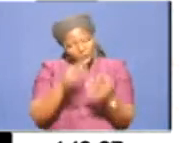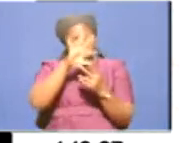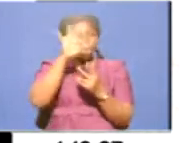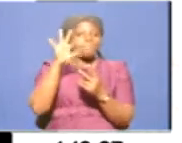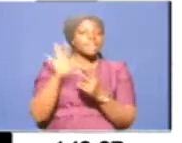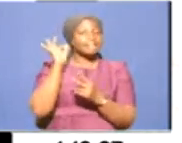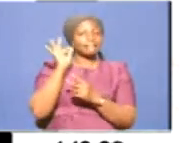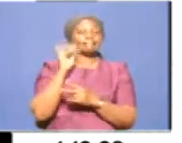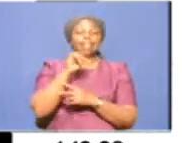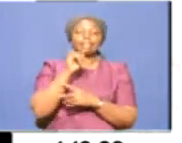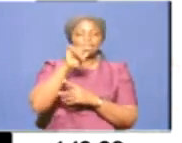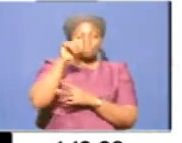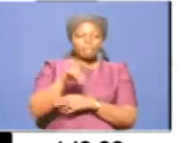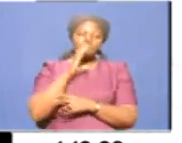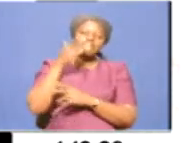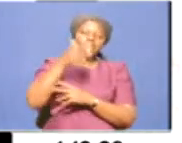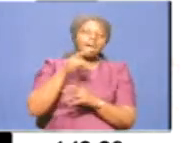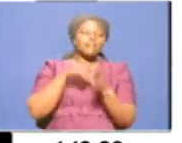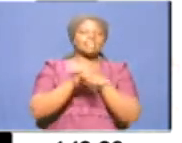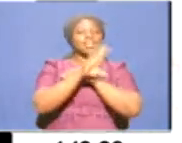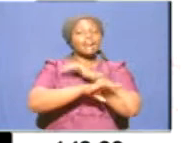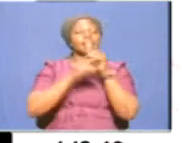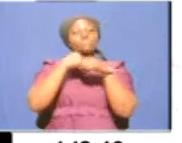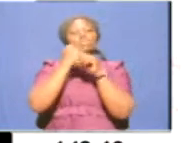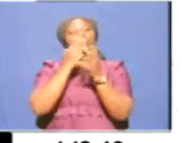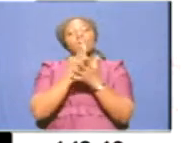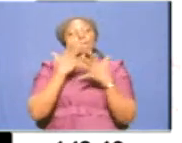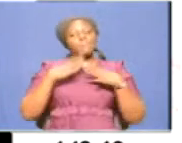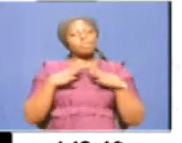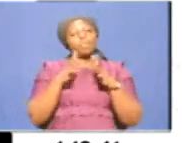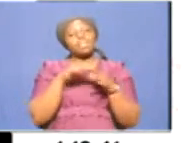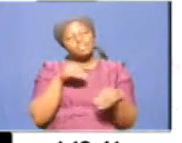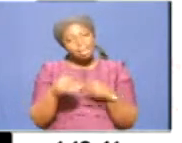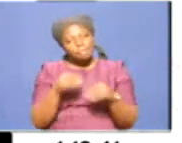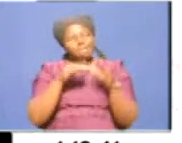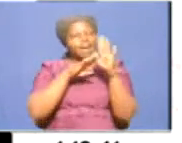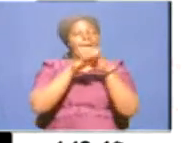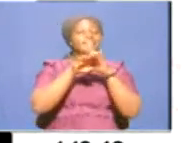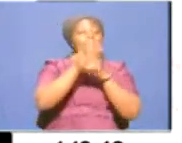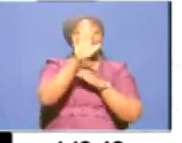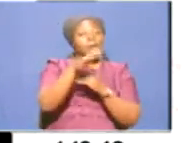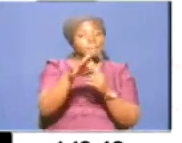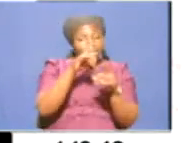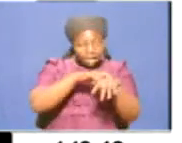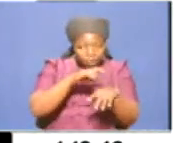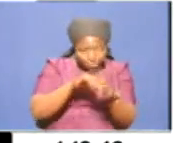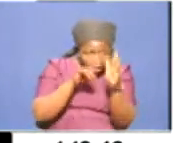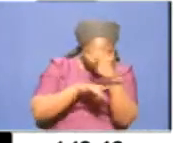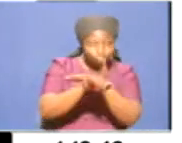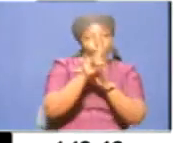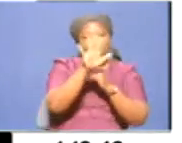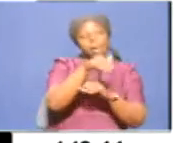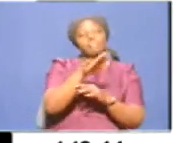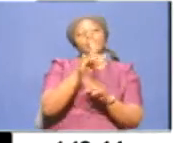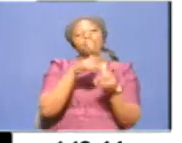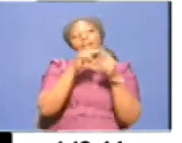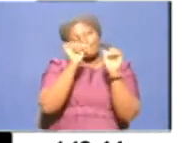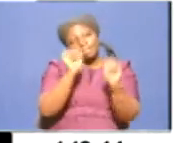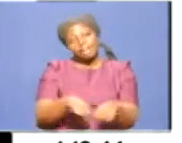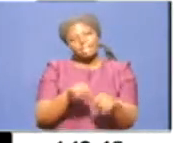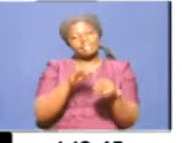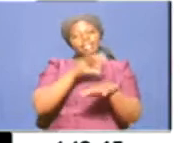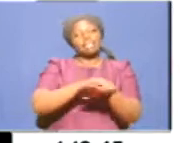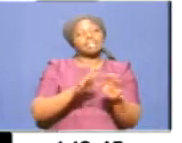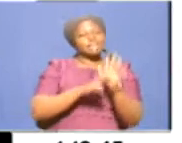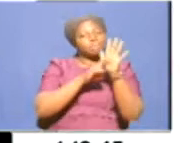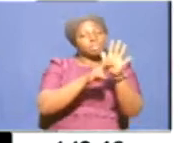in countries to ensure that persons with disabilities get themselves into parliament. And once they get into parliament, they also get into representation of the CPA. So once we